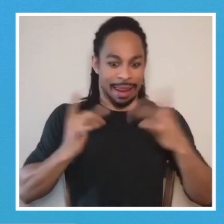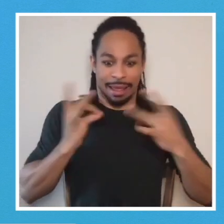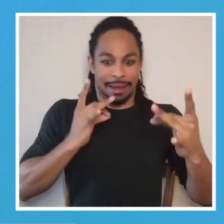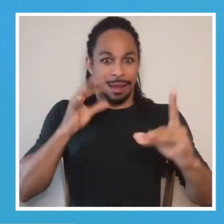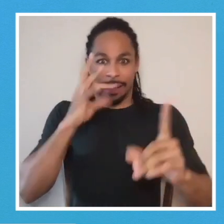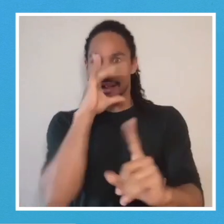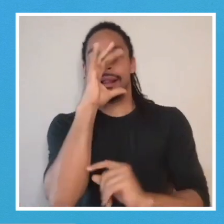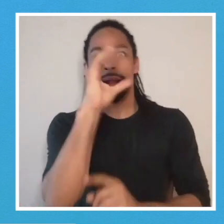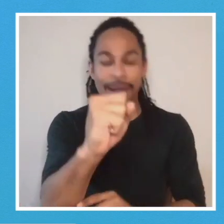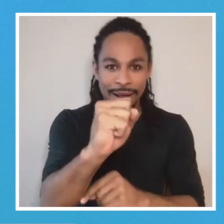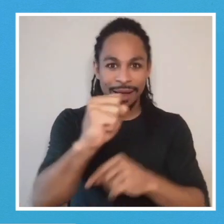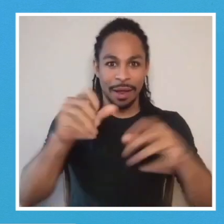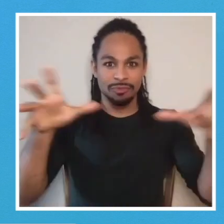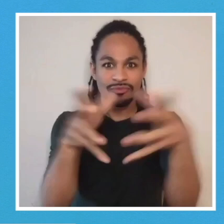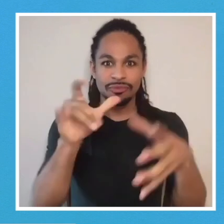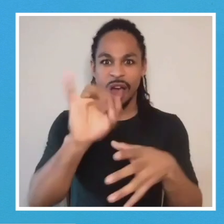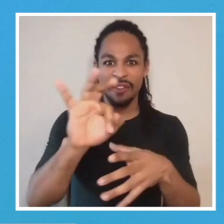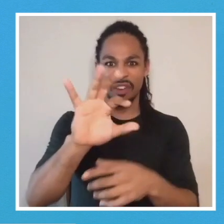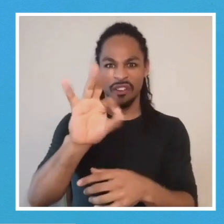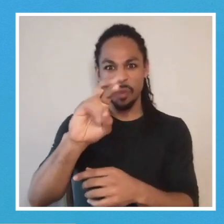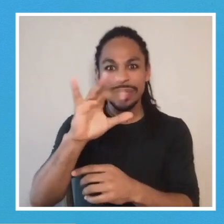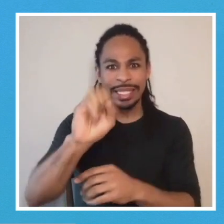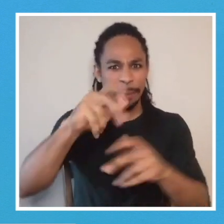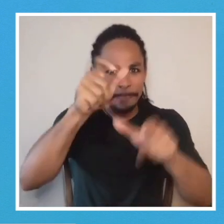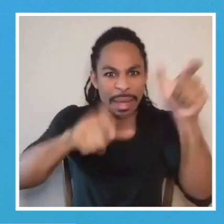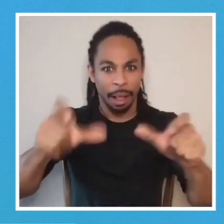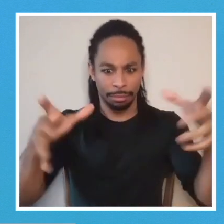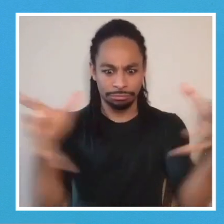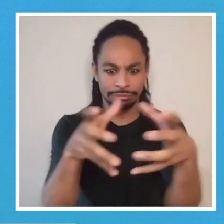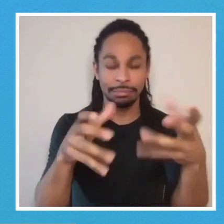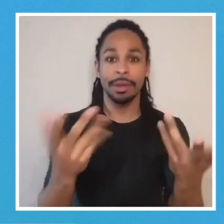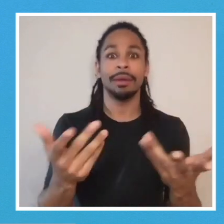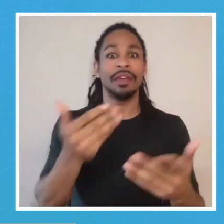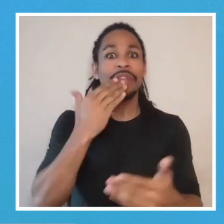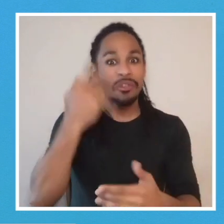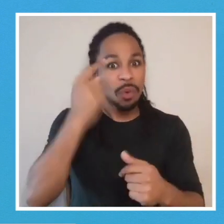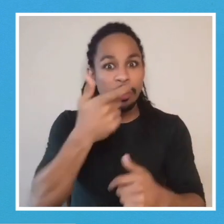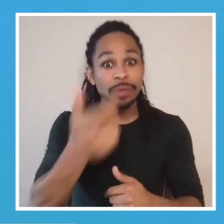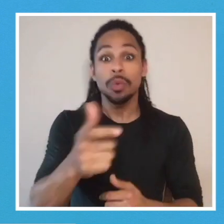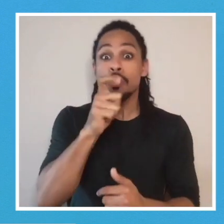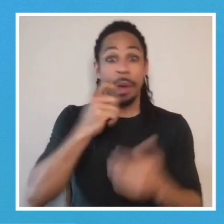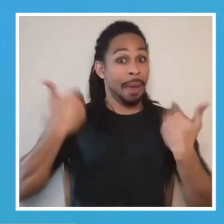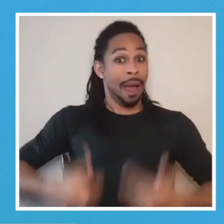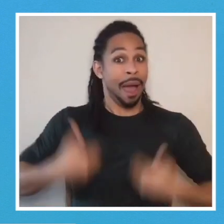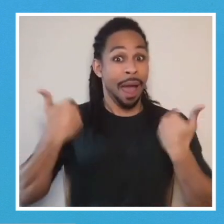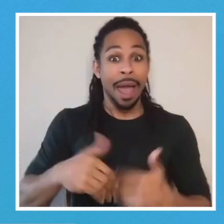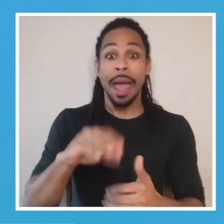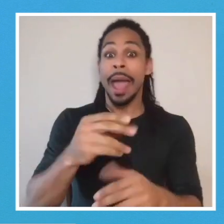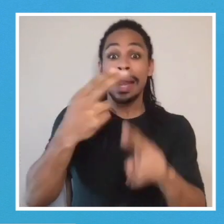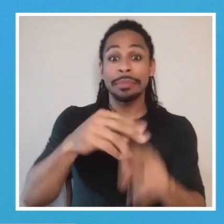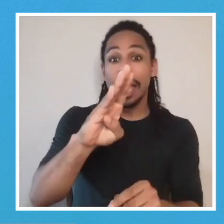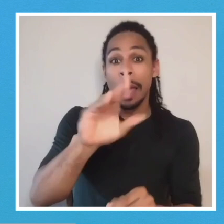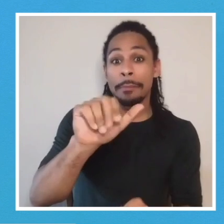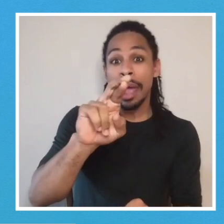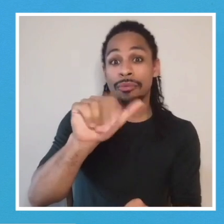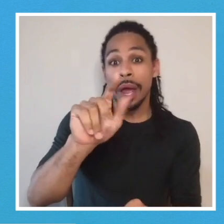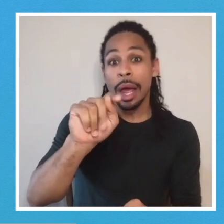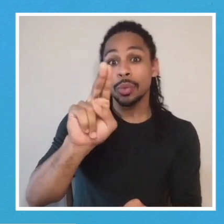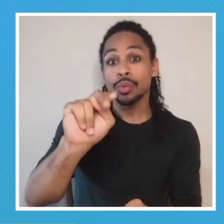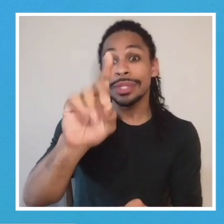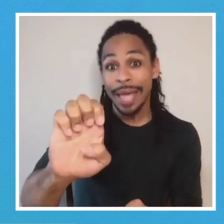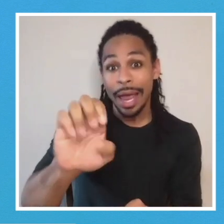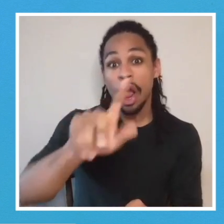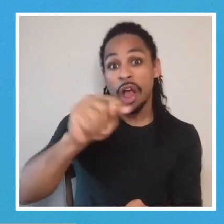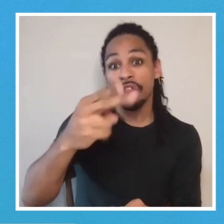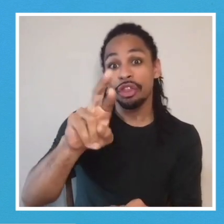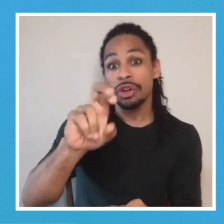of forces right now. I want to thank you for tuning in. Who am I? What are we doing here? My name is Baratunde Thurston. I'm a writer.